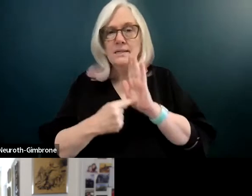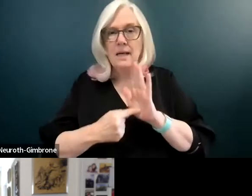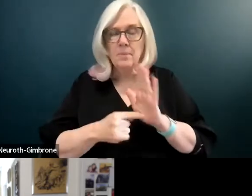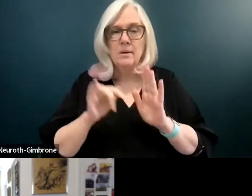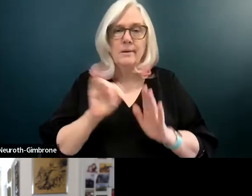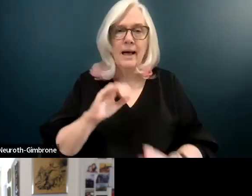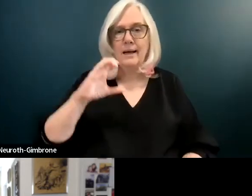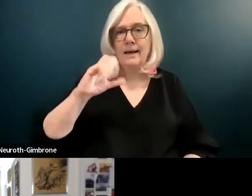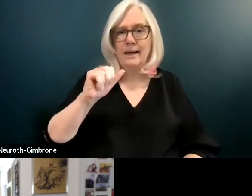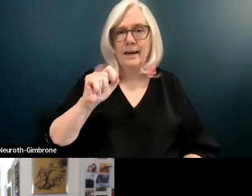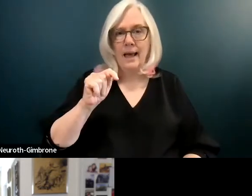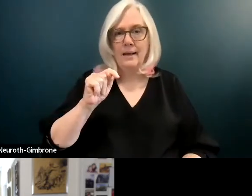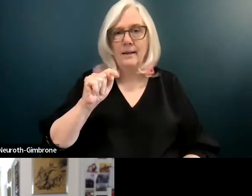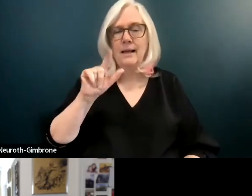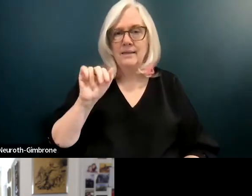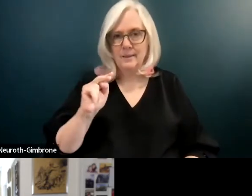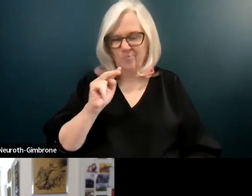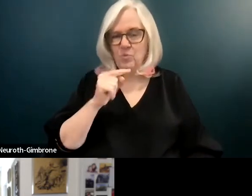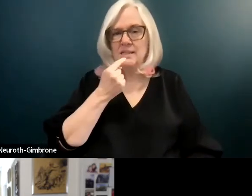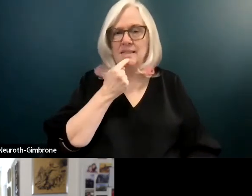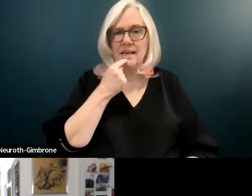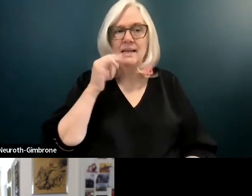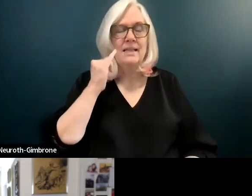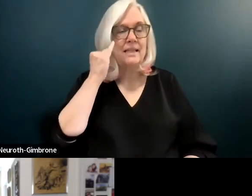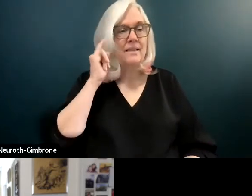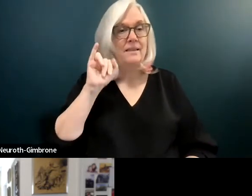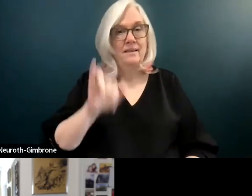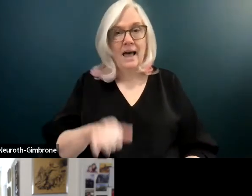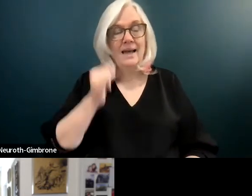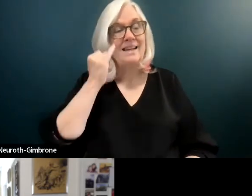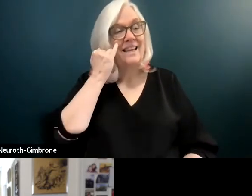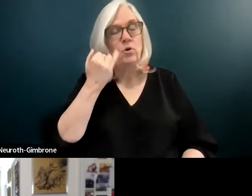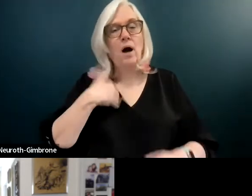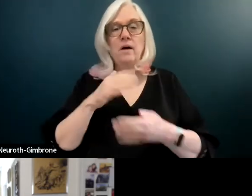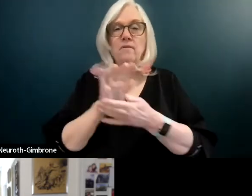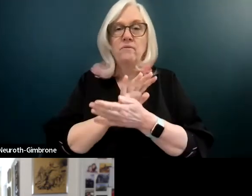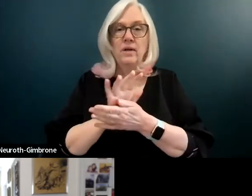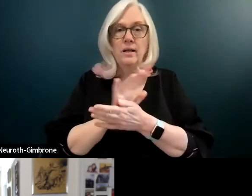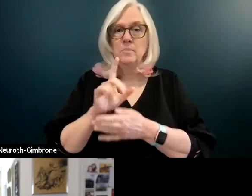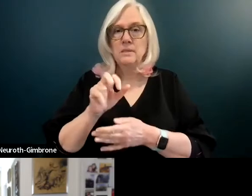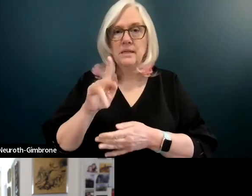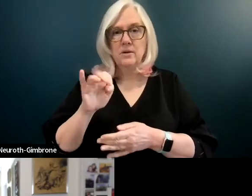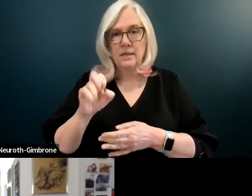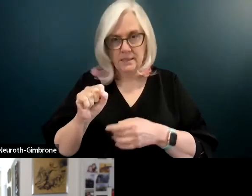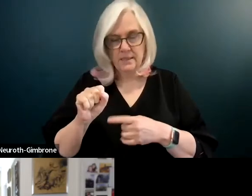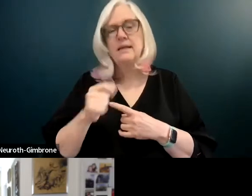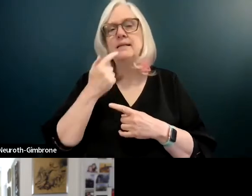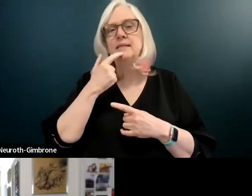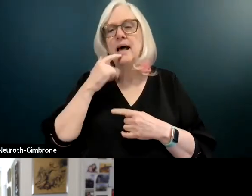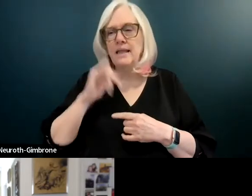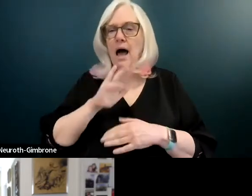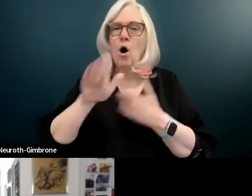saying, if you have a film series, make sure to announce in advance all our films will be open